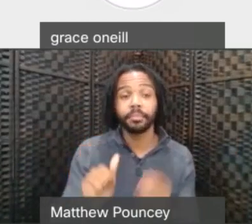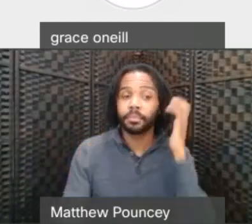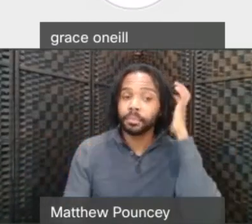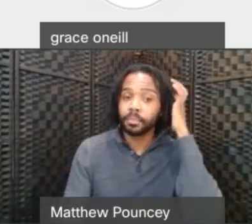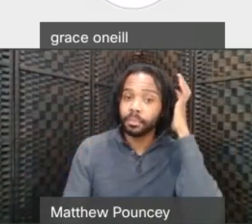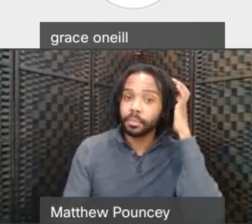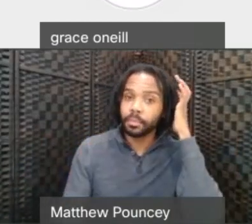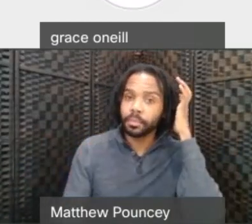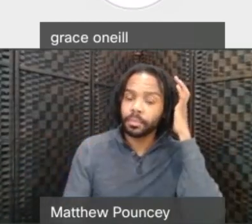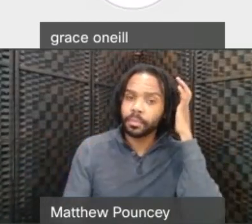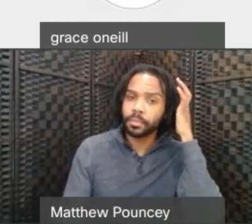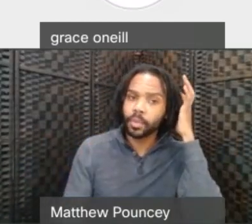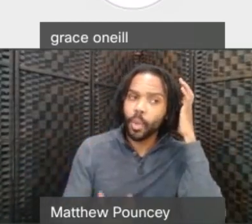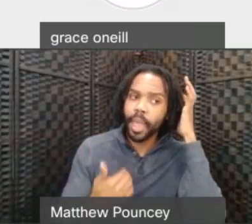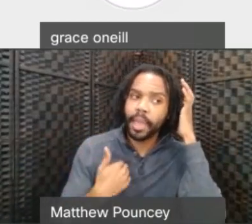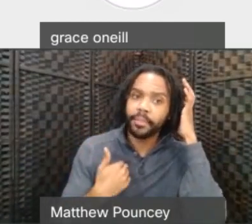there are